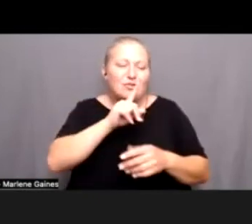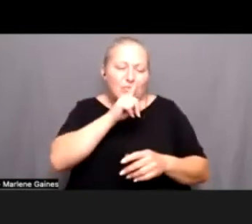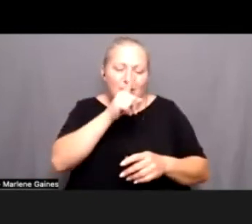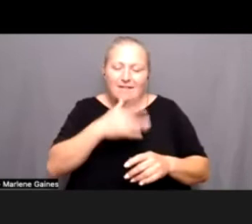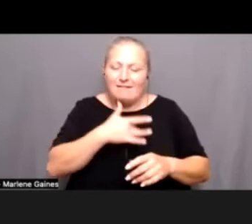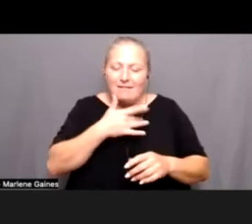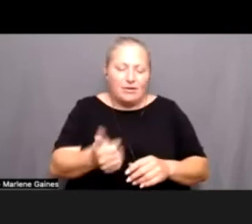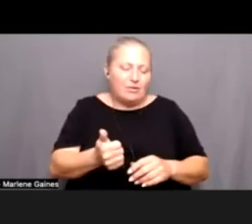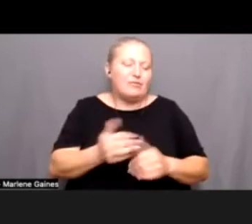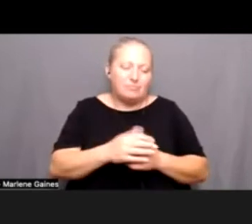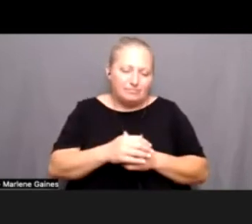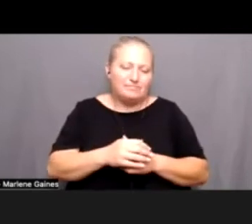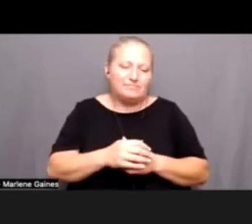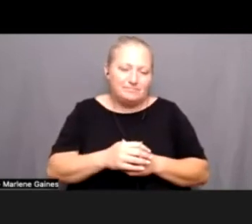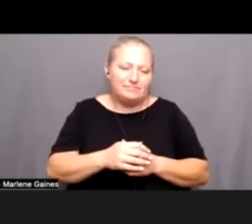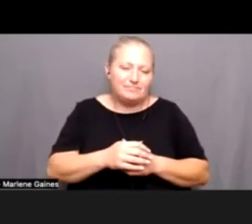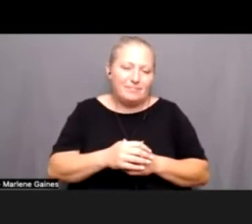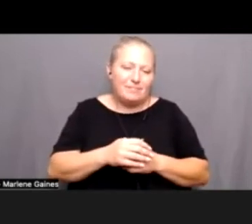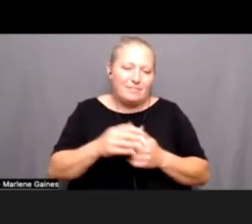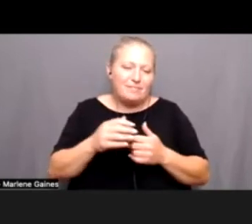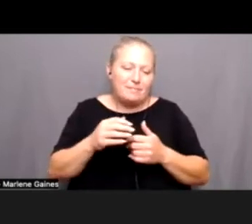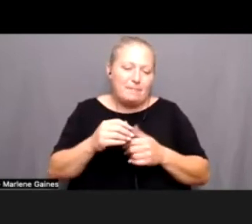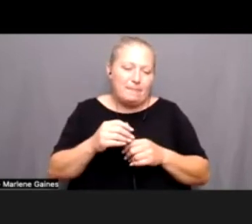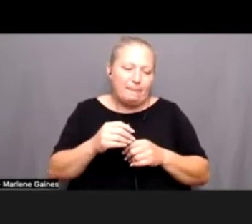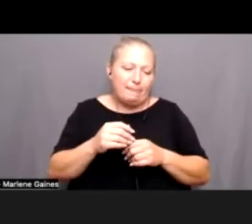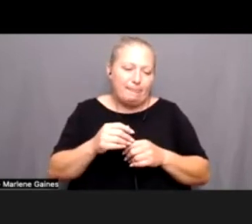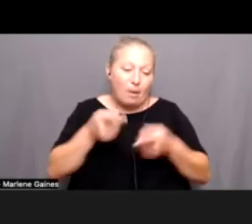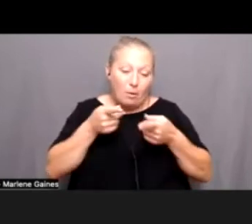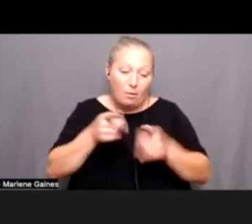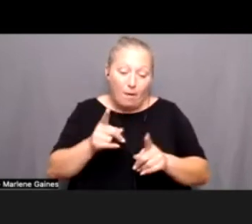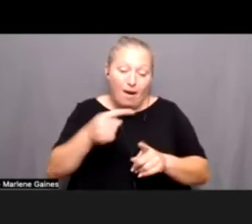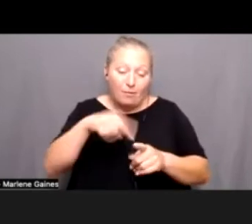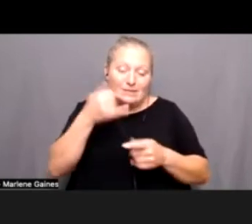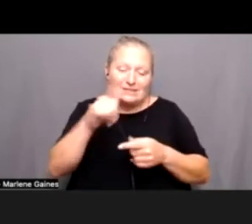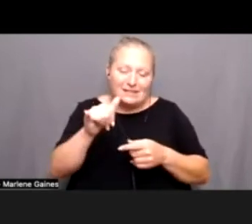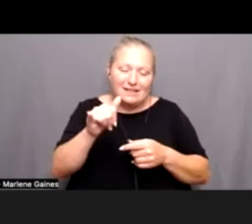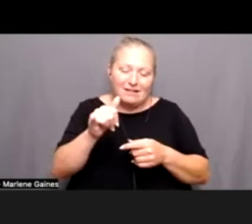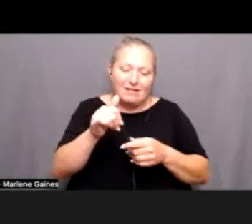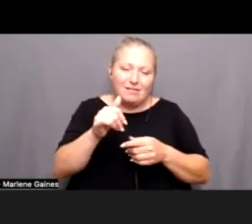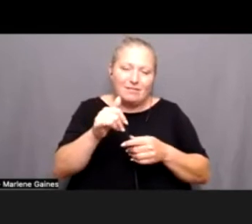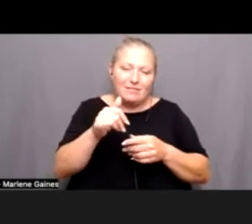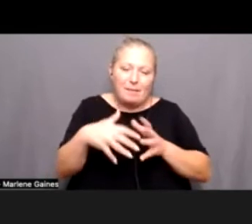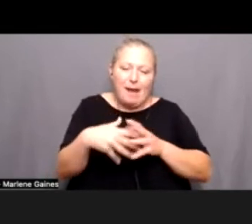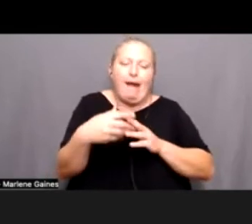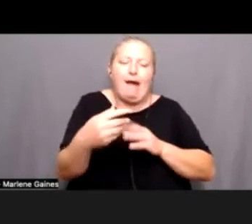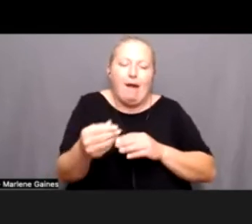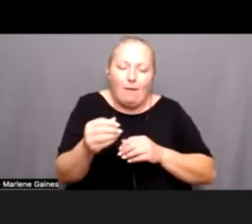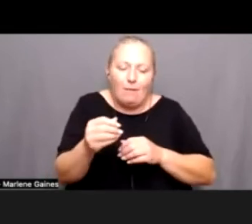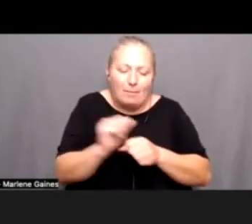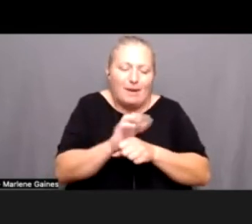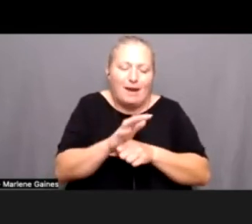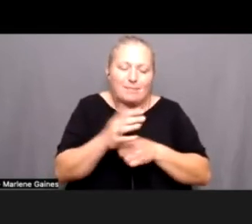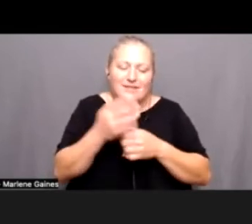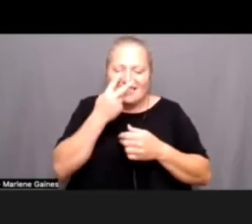good feeling. That even while we're still coming out of the pandemic, there's life.